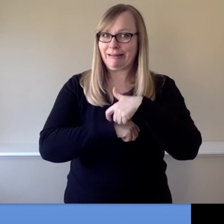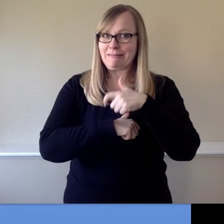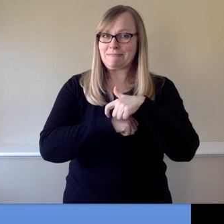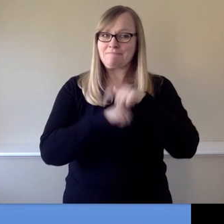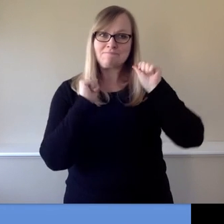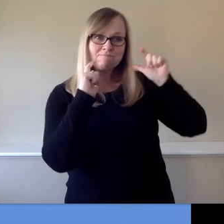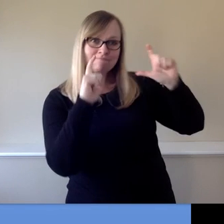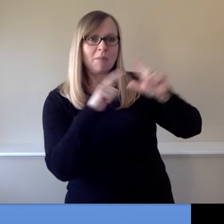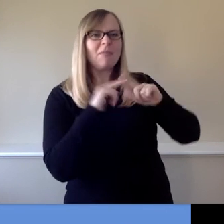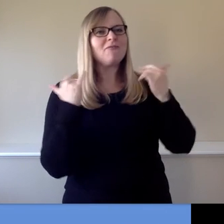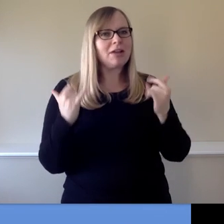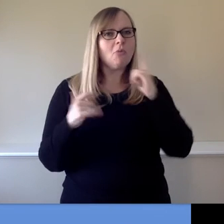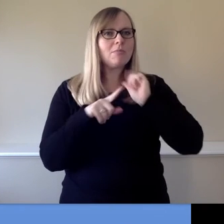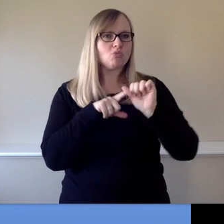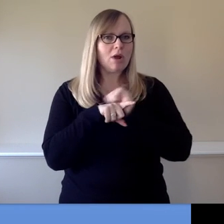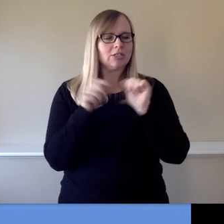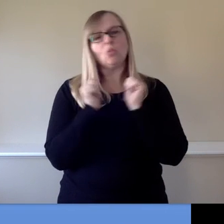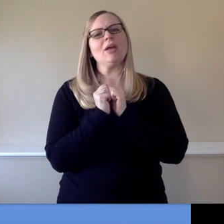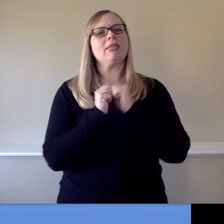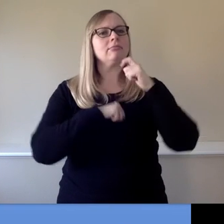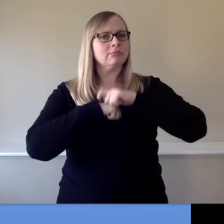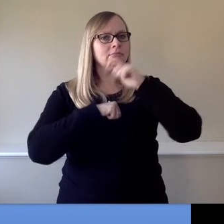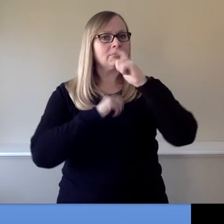we'll practice with on the hour,